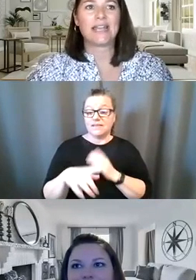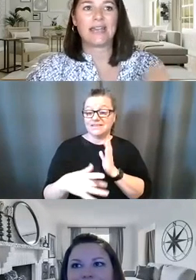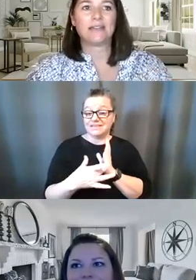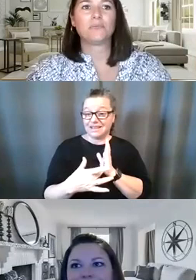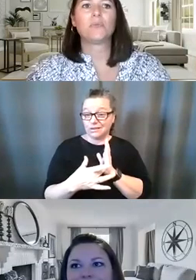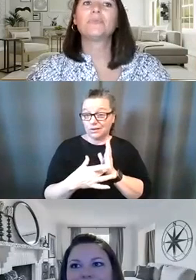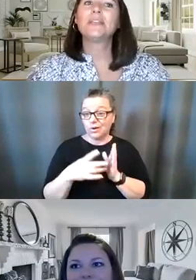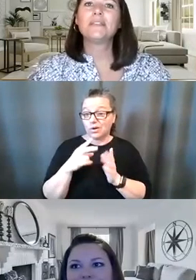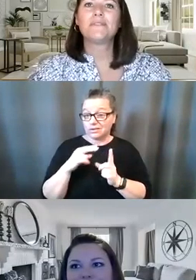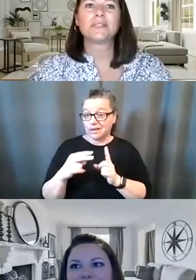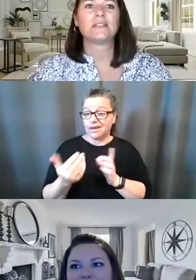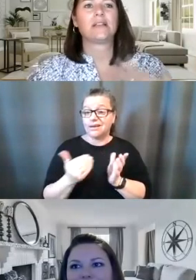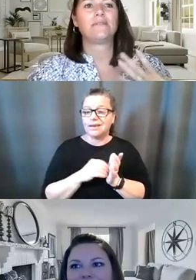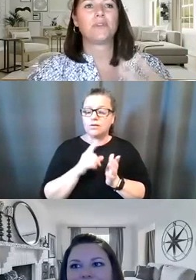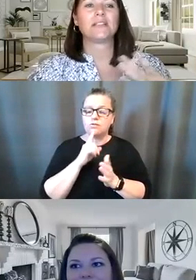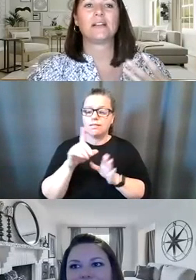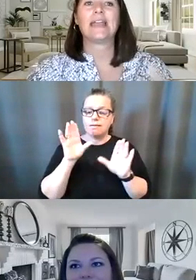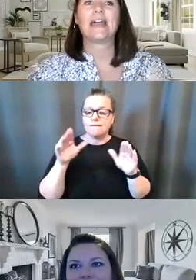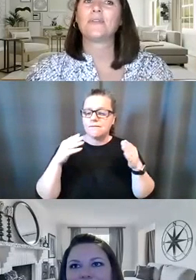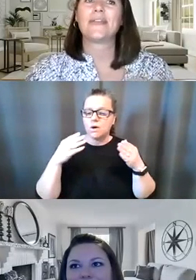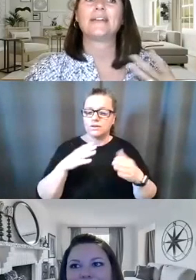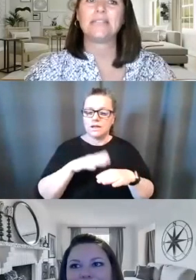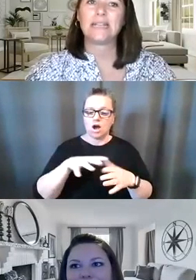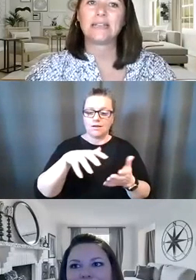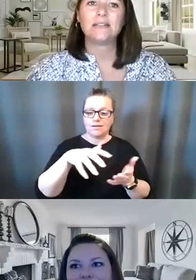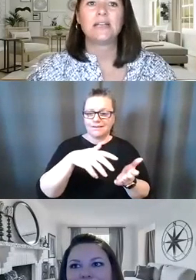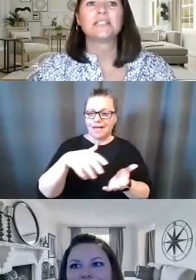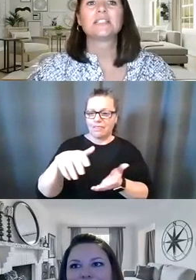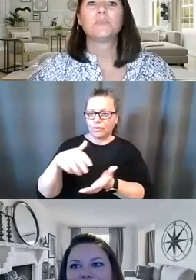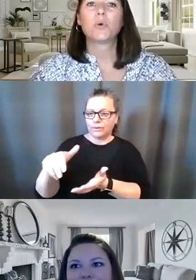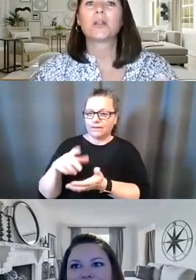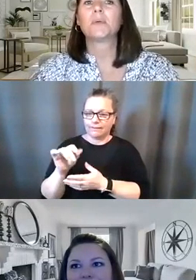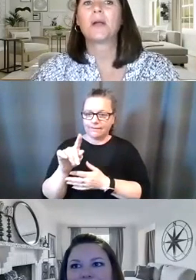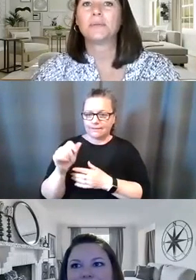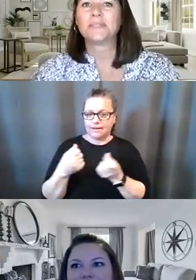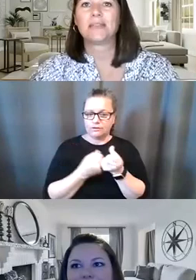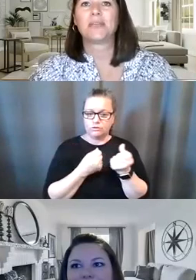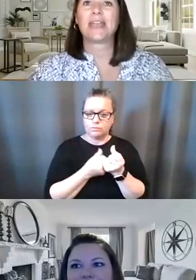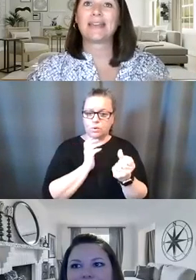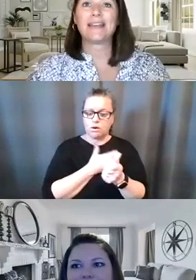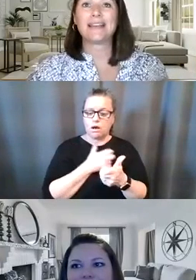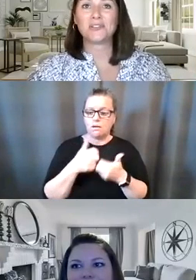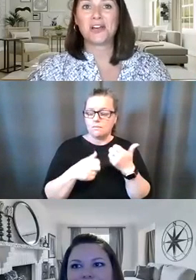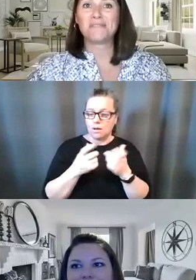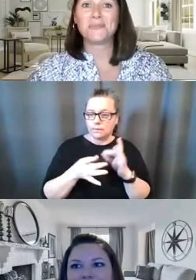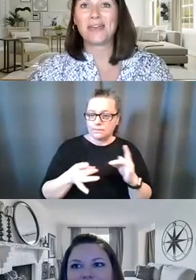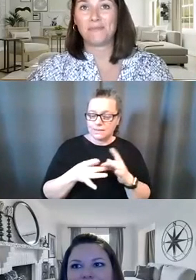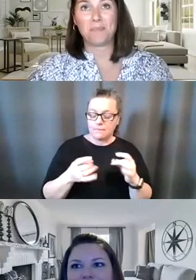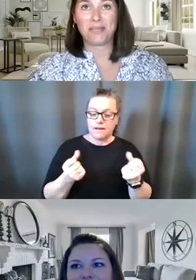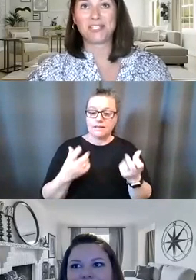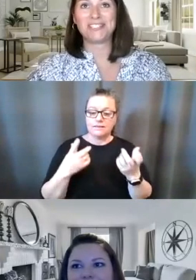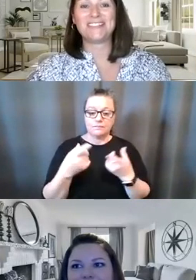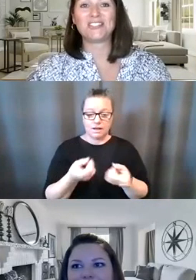side again, we're really focusing on gathering that data to support our problem statement. And as a lot of you